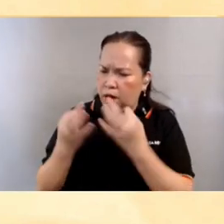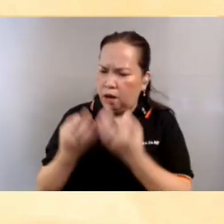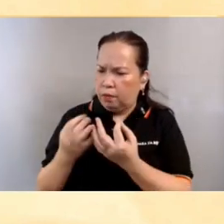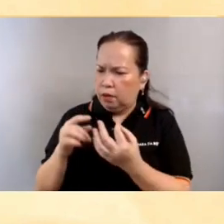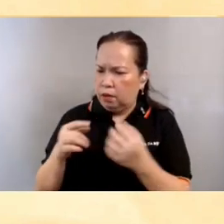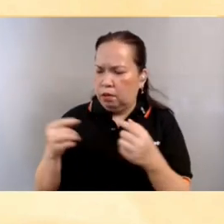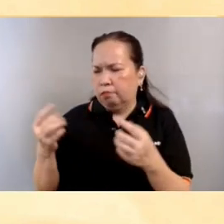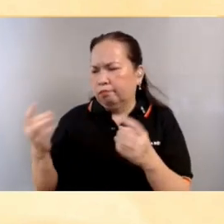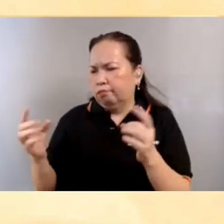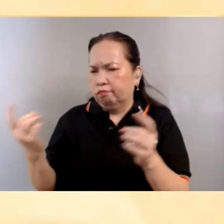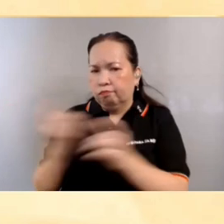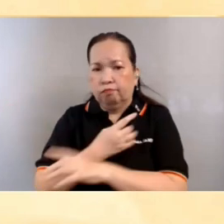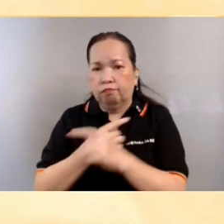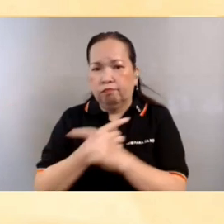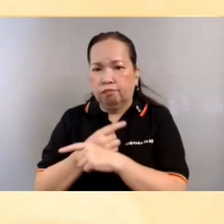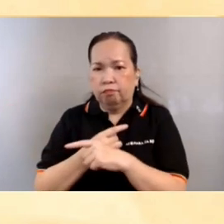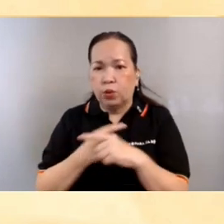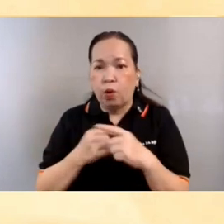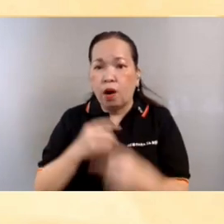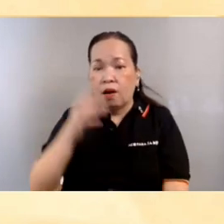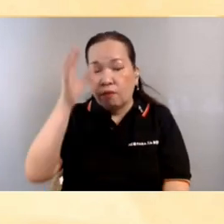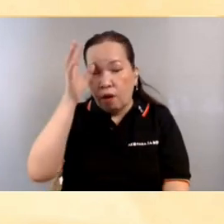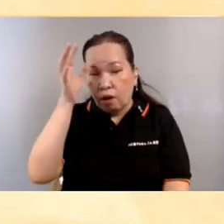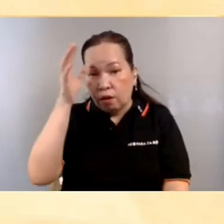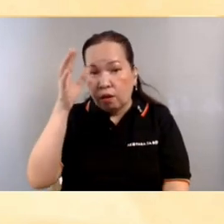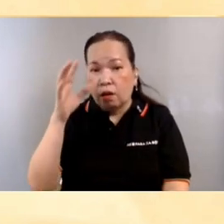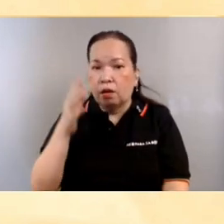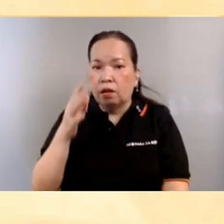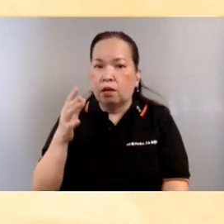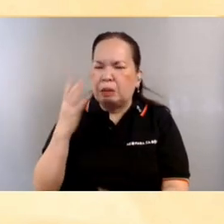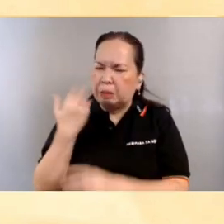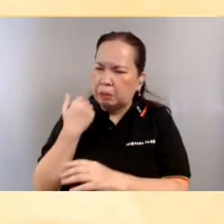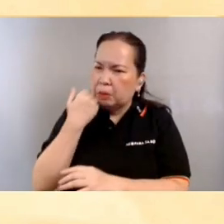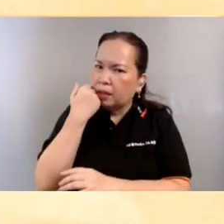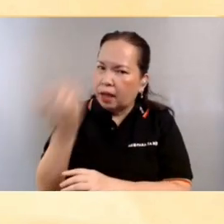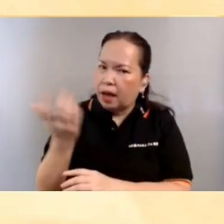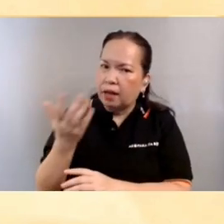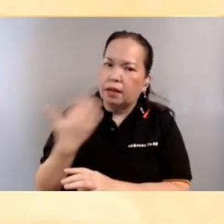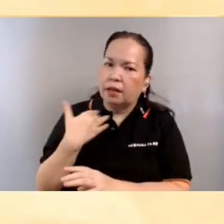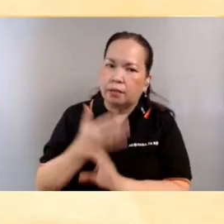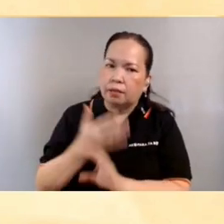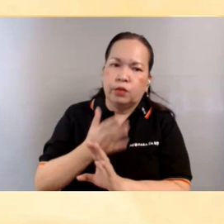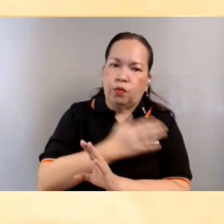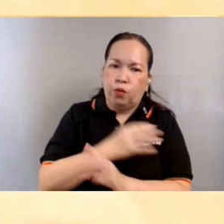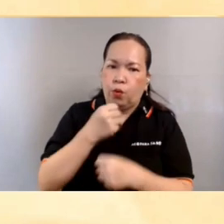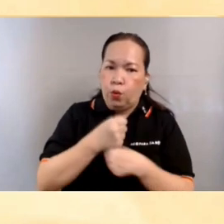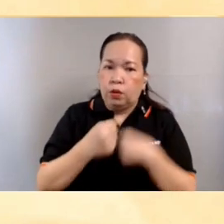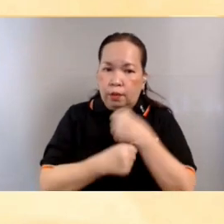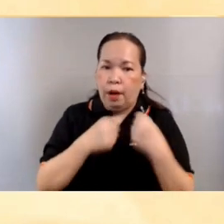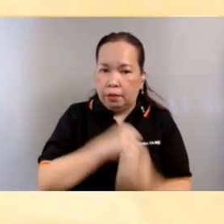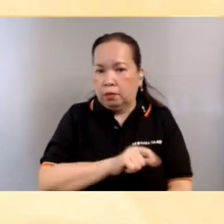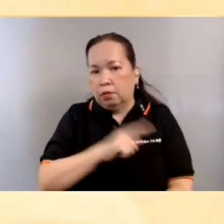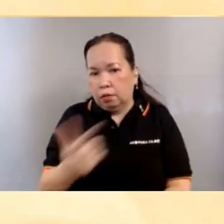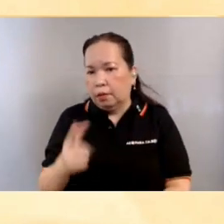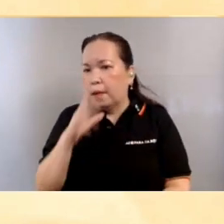father were also shot dead the previous month in Cotabato City. Apart from physical